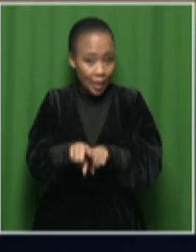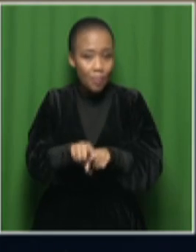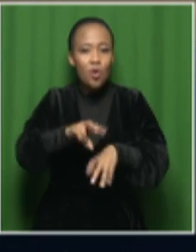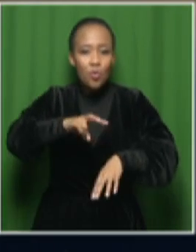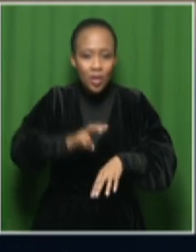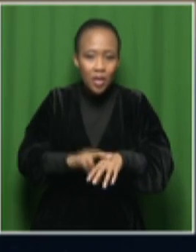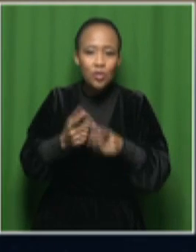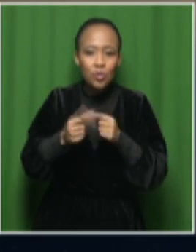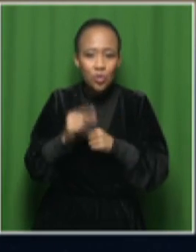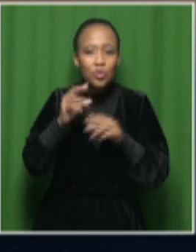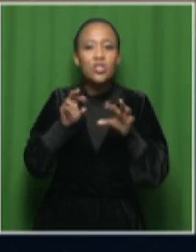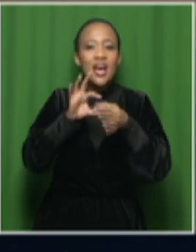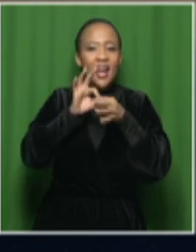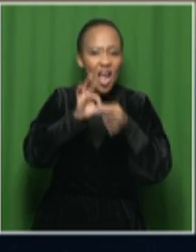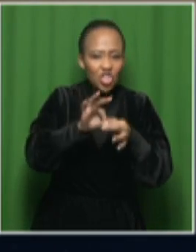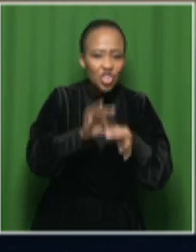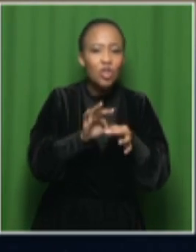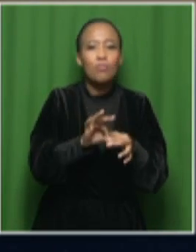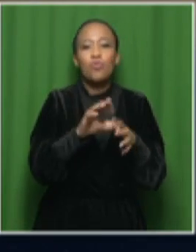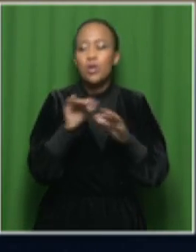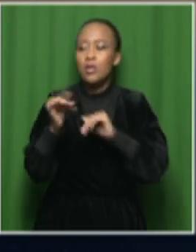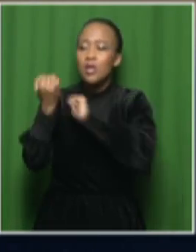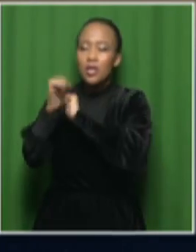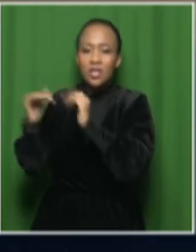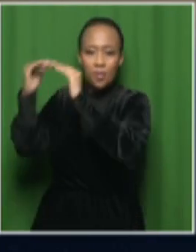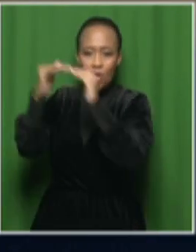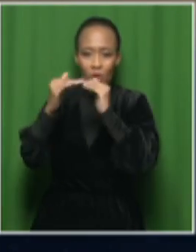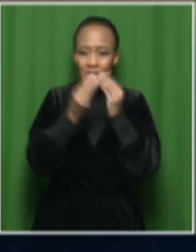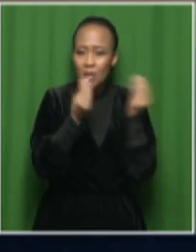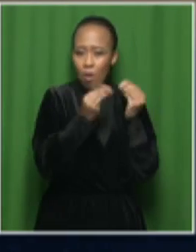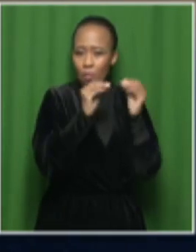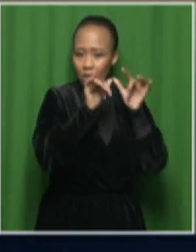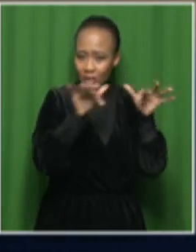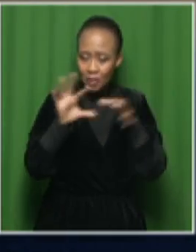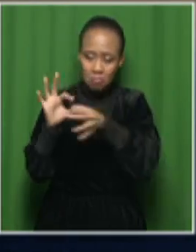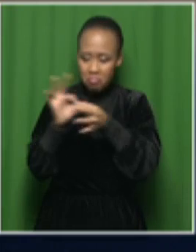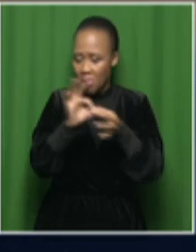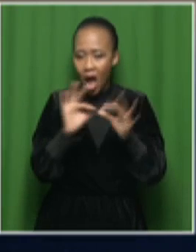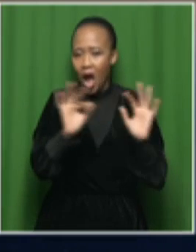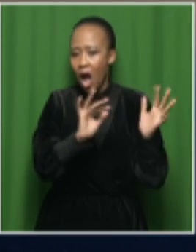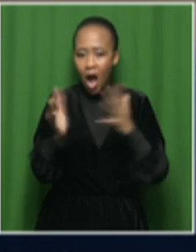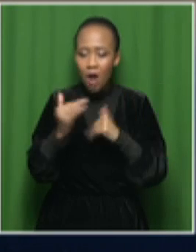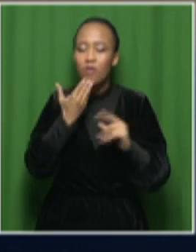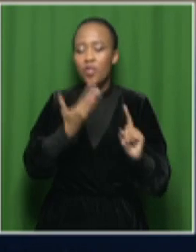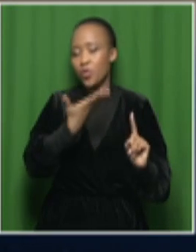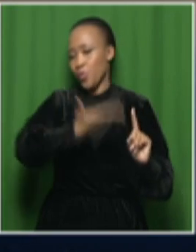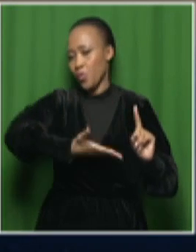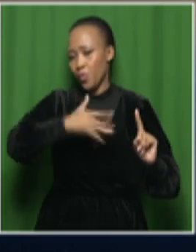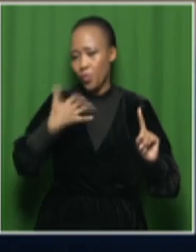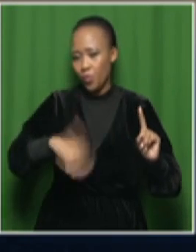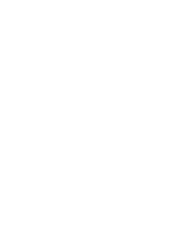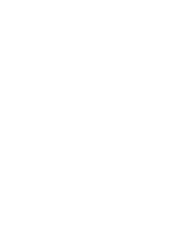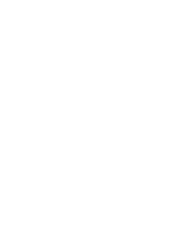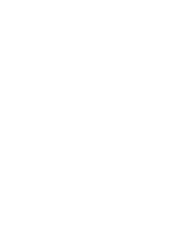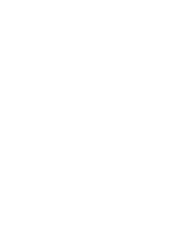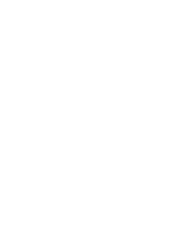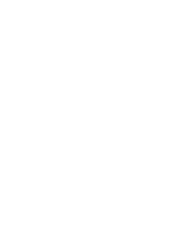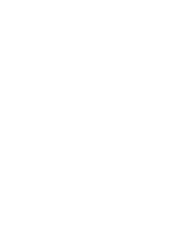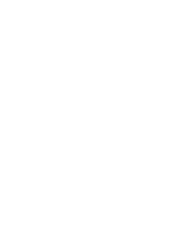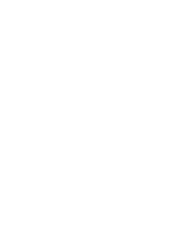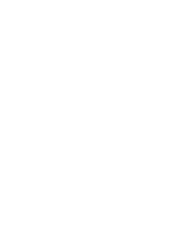surrounding populism, the relationship between populism and democracy with political analyst Sandile Swana. Again, thank you to him for joining us and unpacking that further.